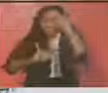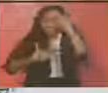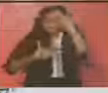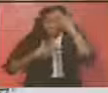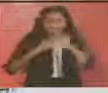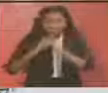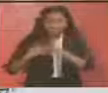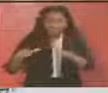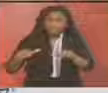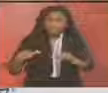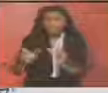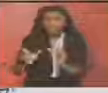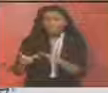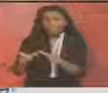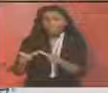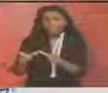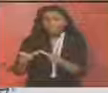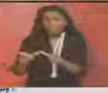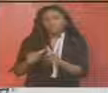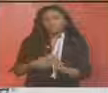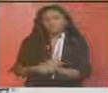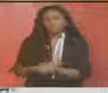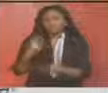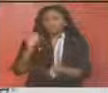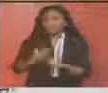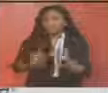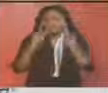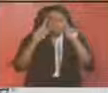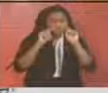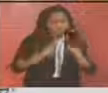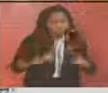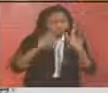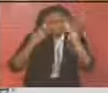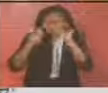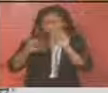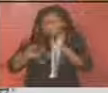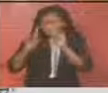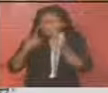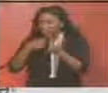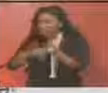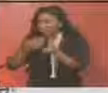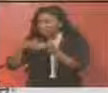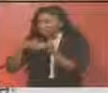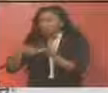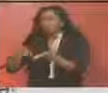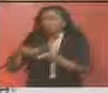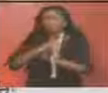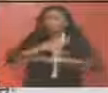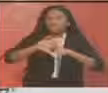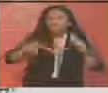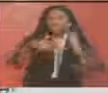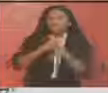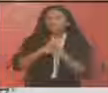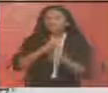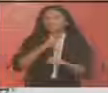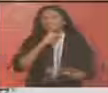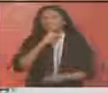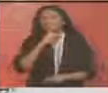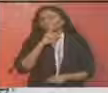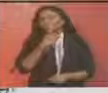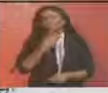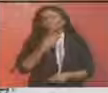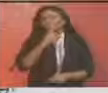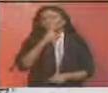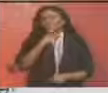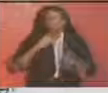quarantined. We are testing up to primary and secondary in those instances to ensure that we maintain and control this particular outbreak